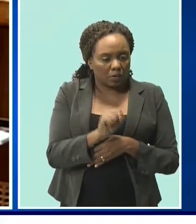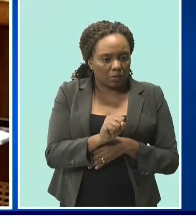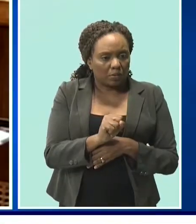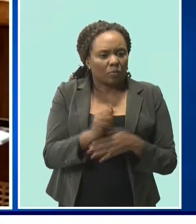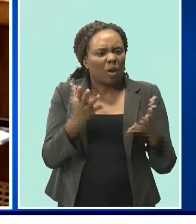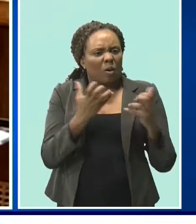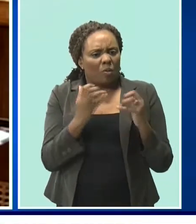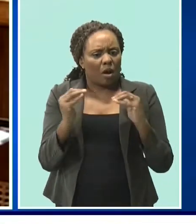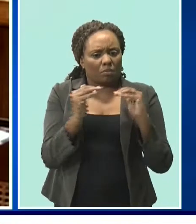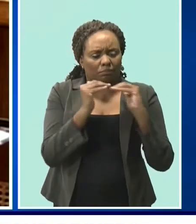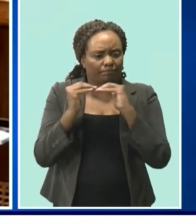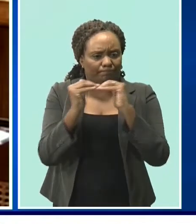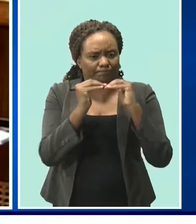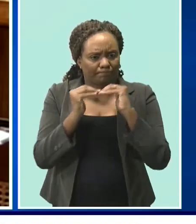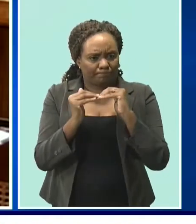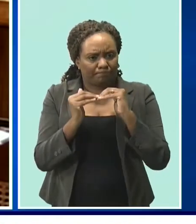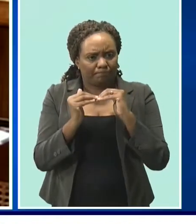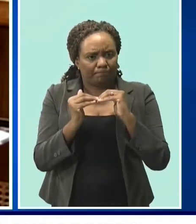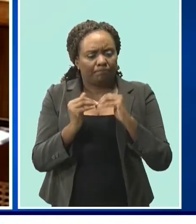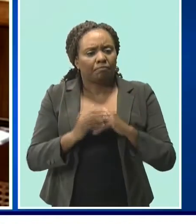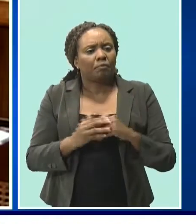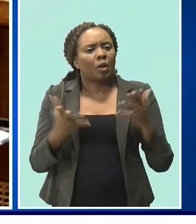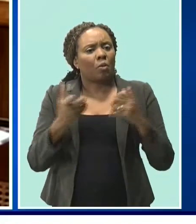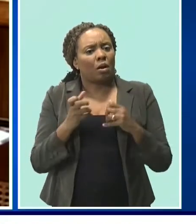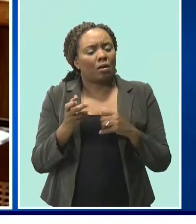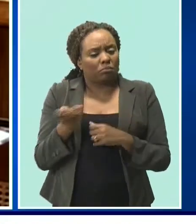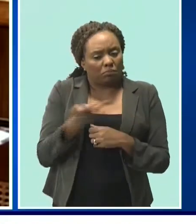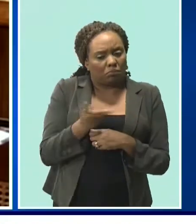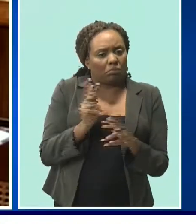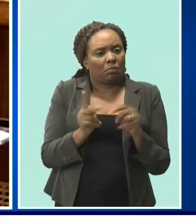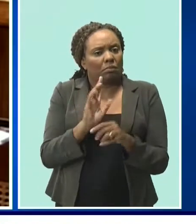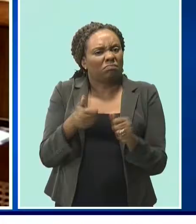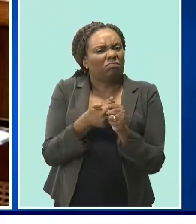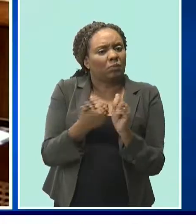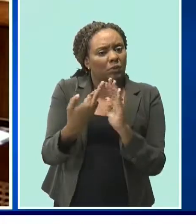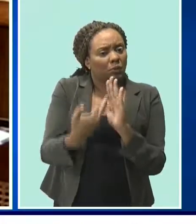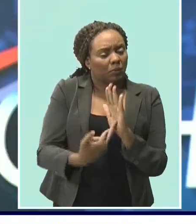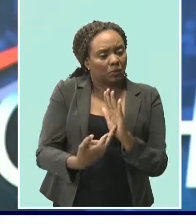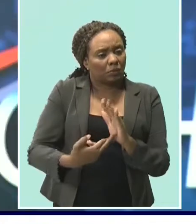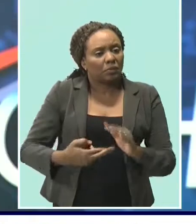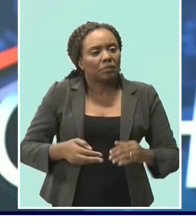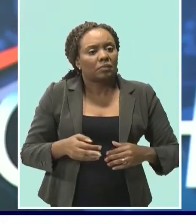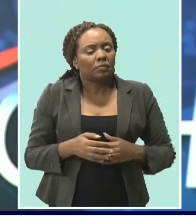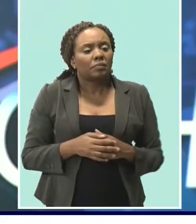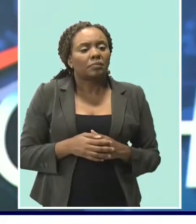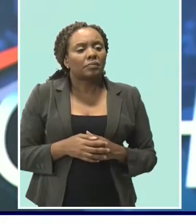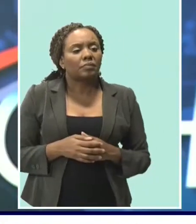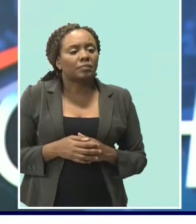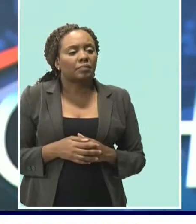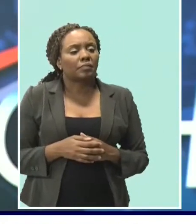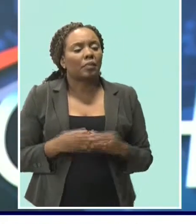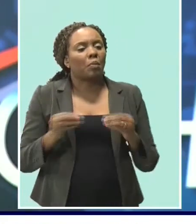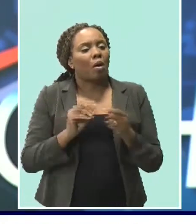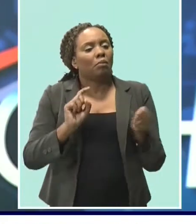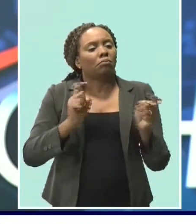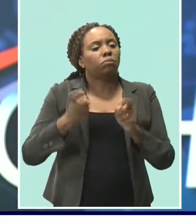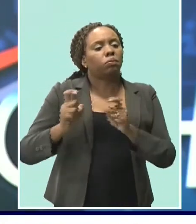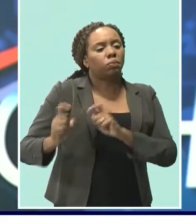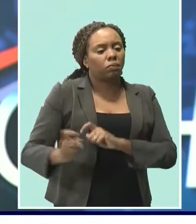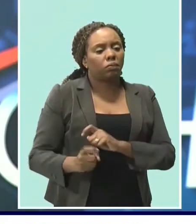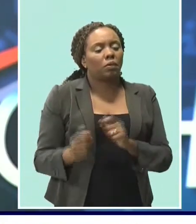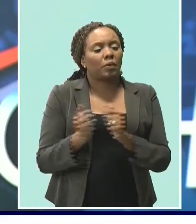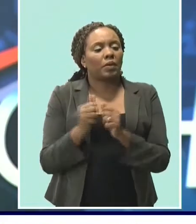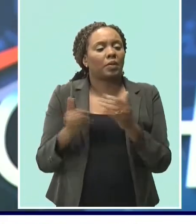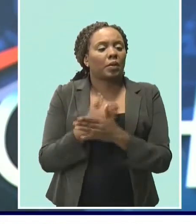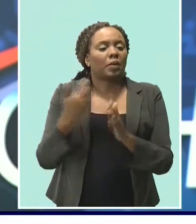of balance and some level of compliance within the sector. No further changes coming to the sector under